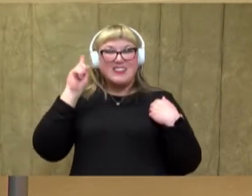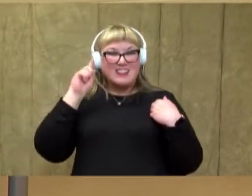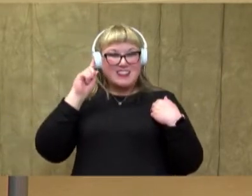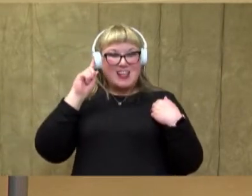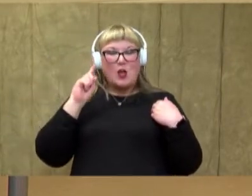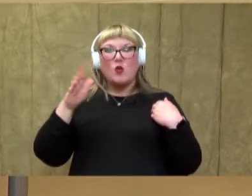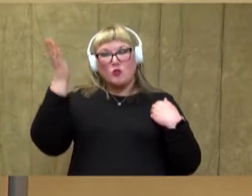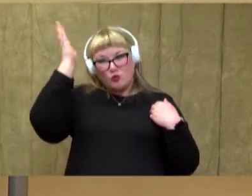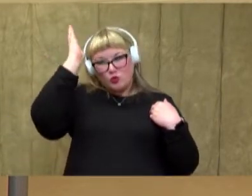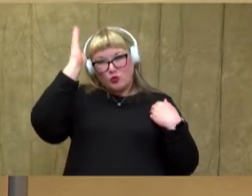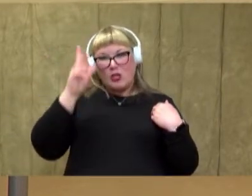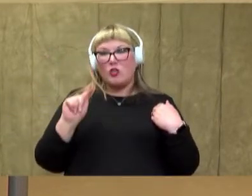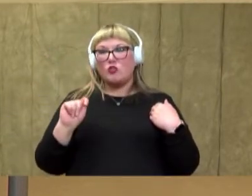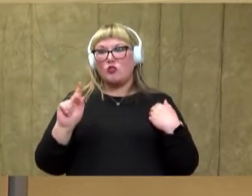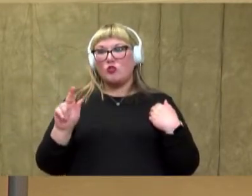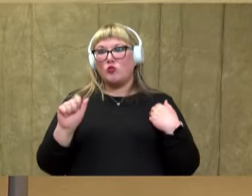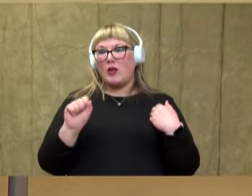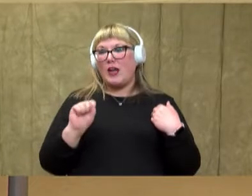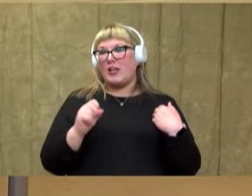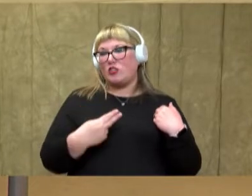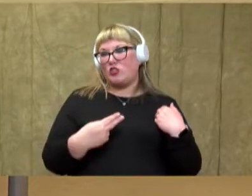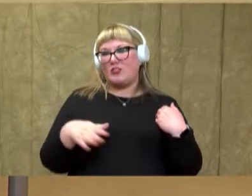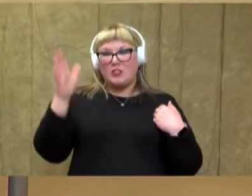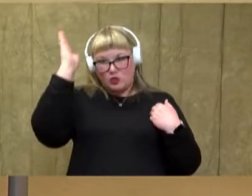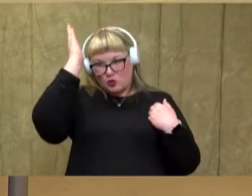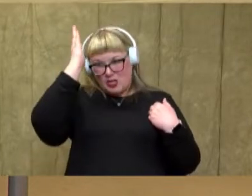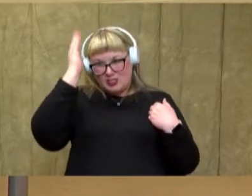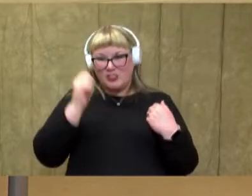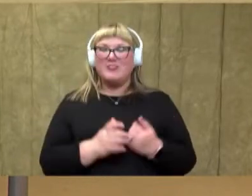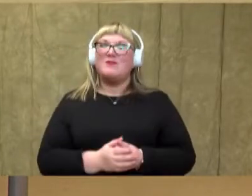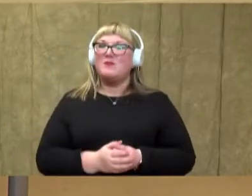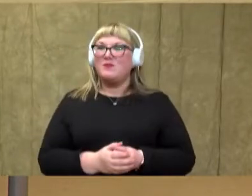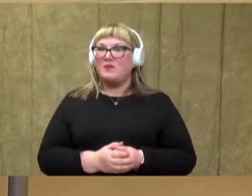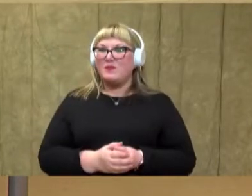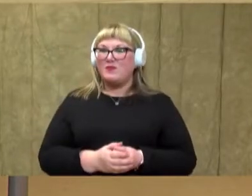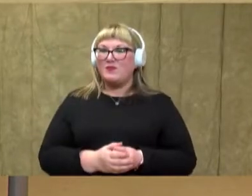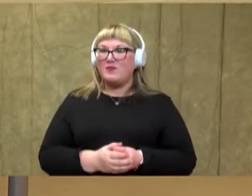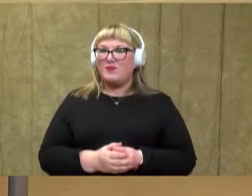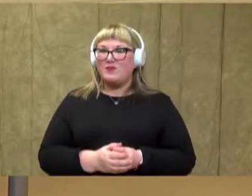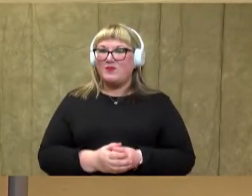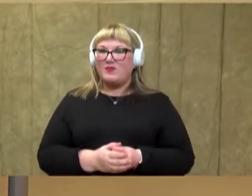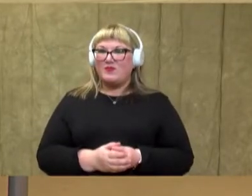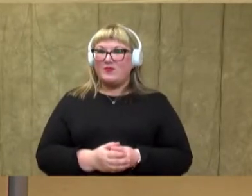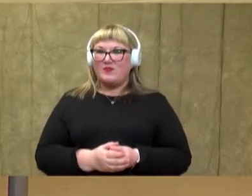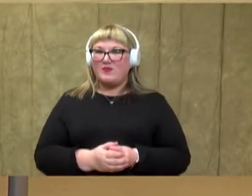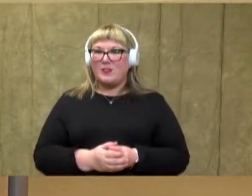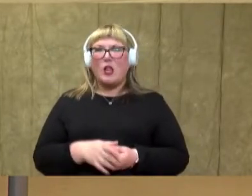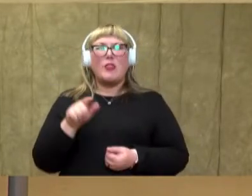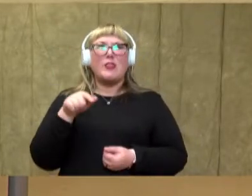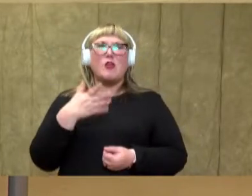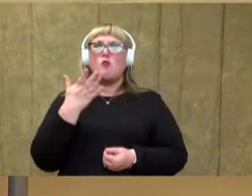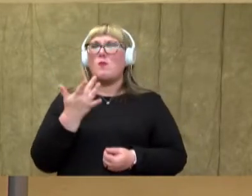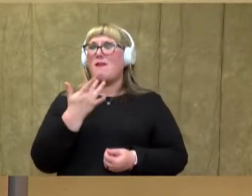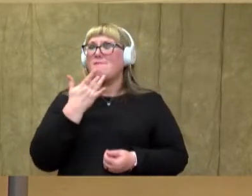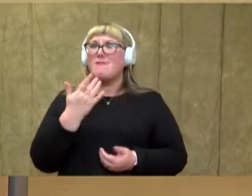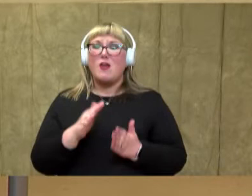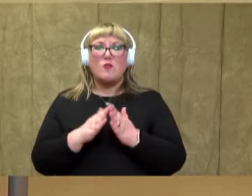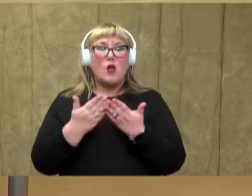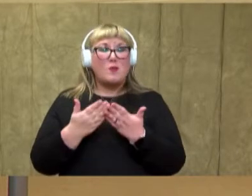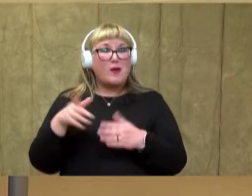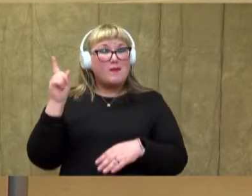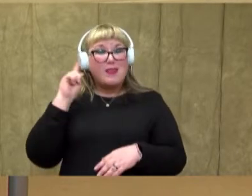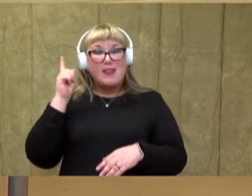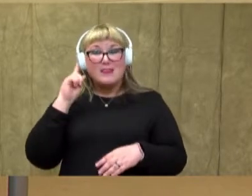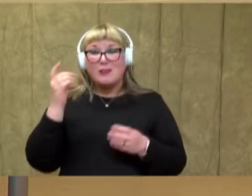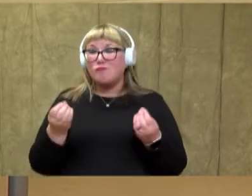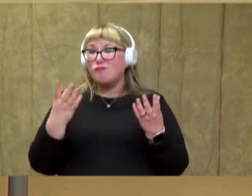the title. Wonderful, friends. So we're going to go through, we're going to read this book together. It's one of my favorite books because of the sounds